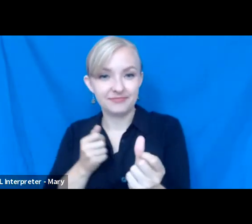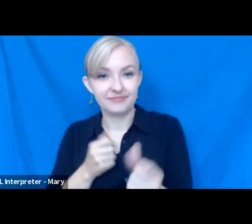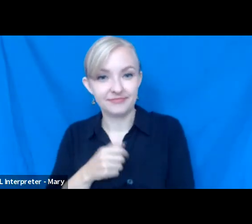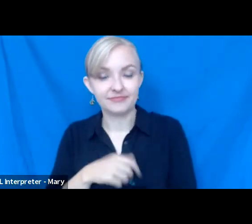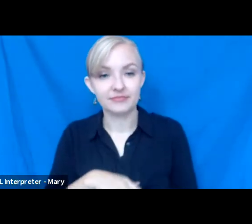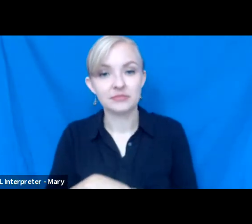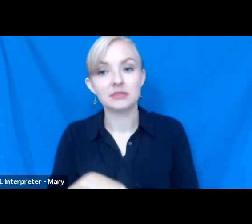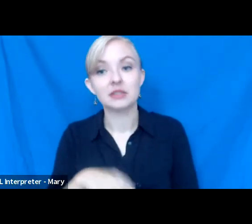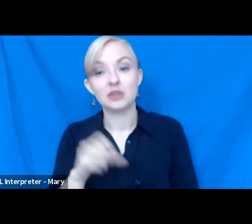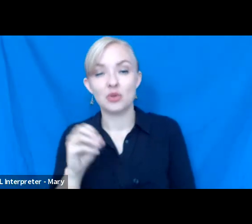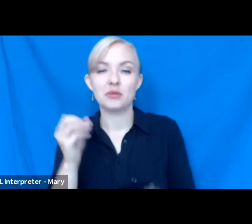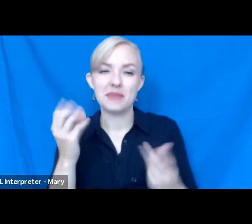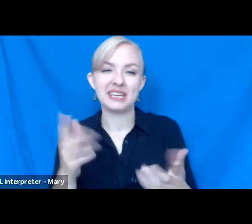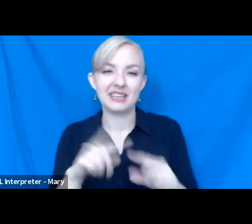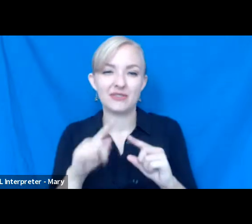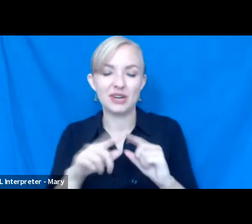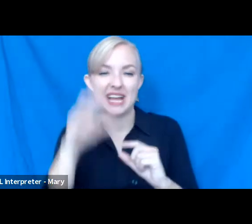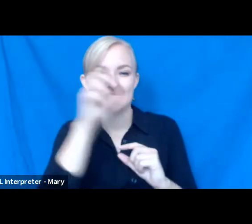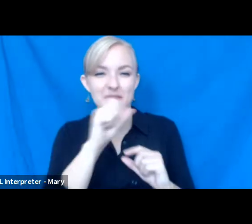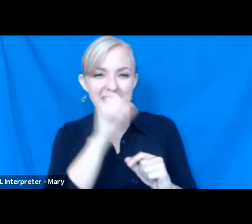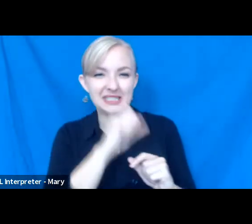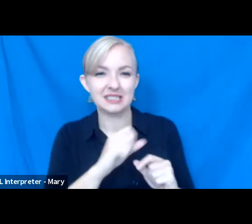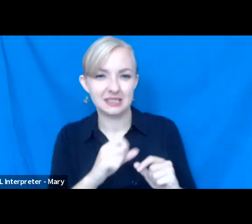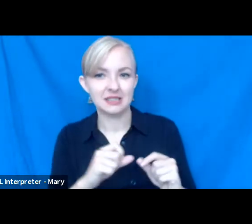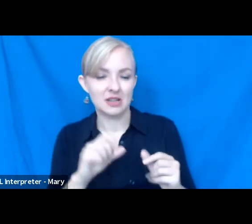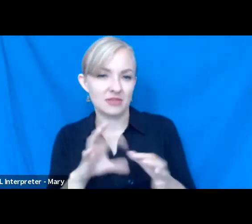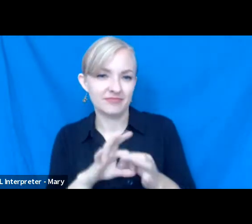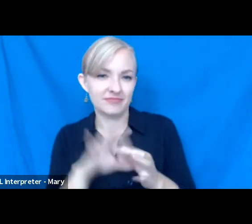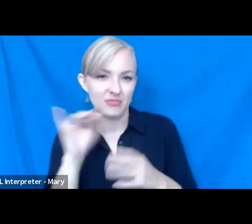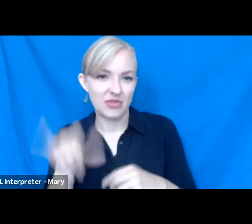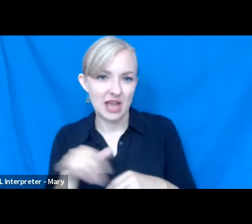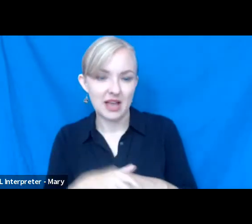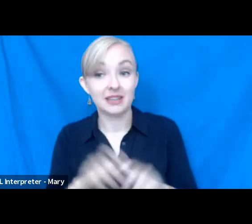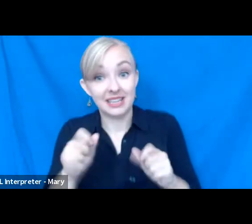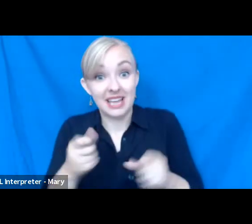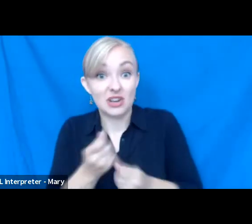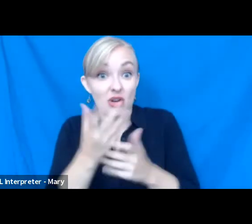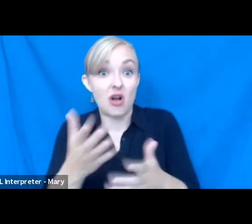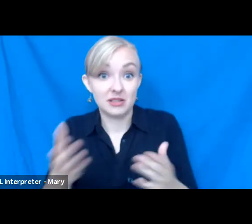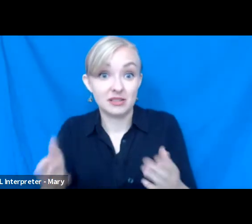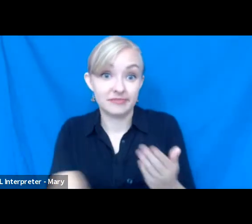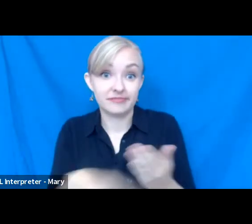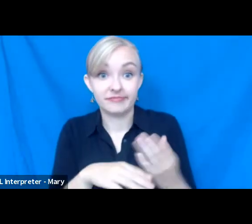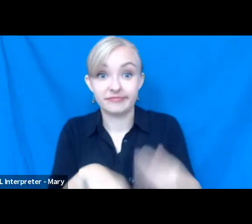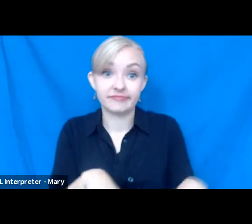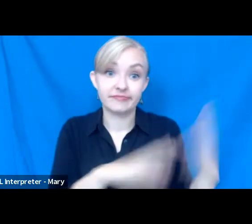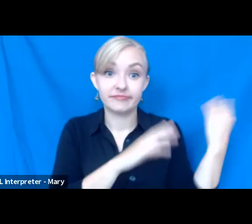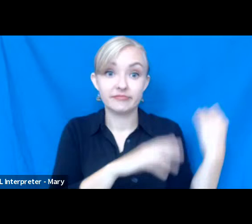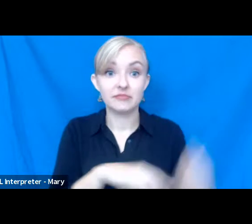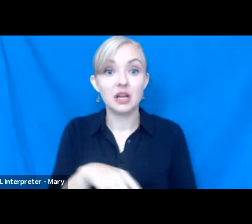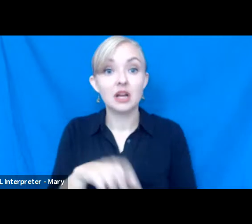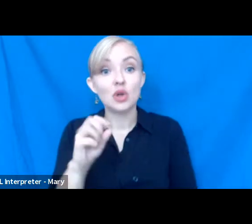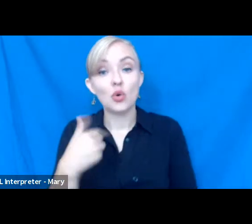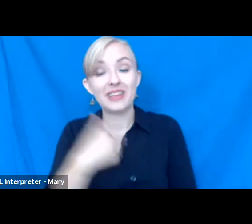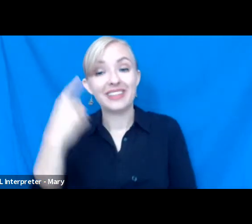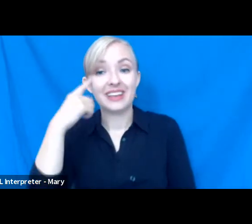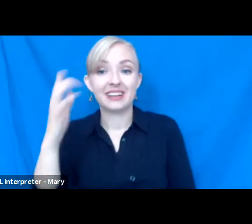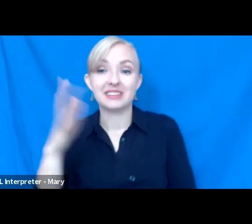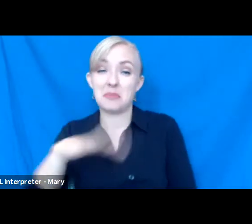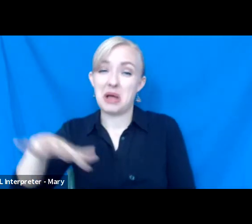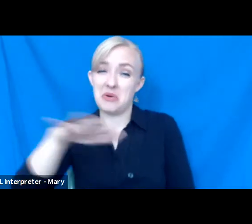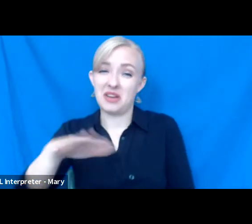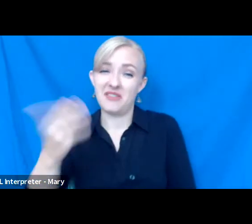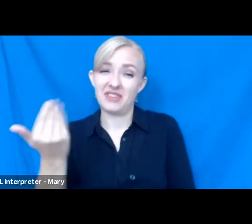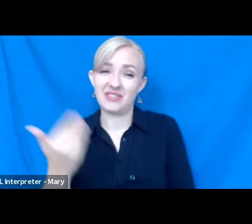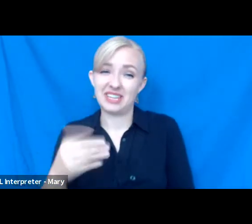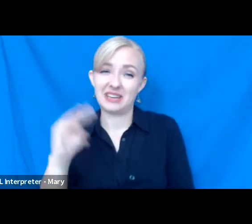this particular cause that can be a cause of eviction. And we think that there's approximately $15 billion